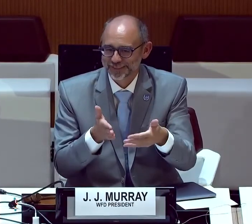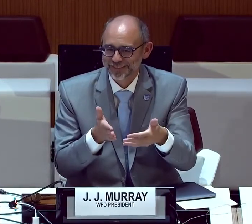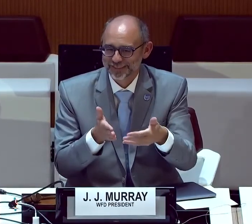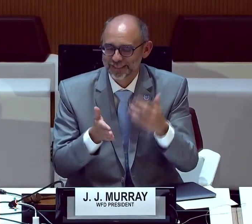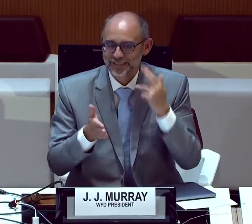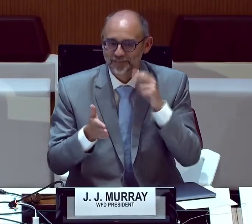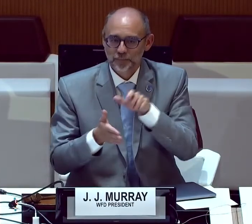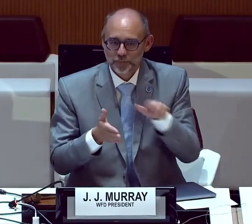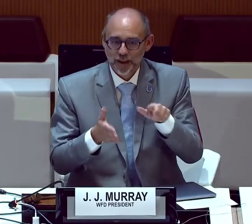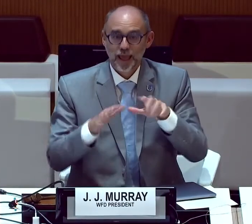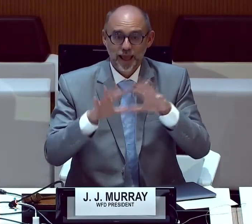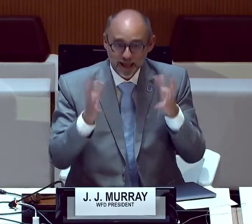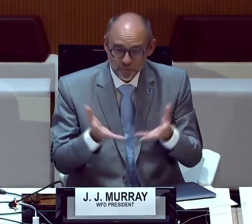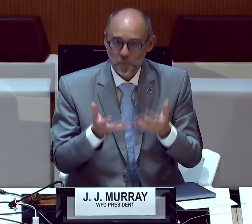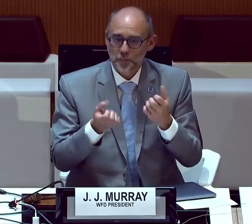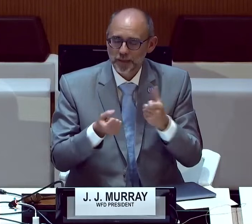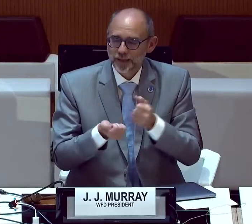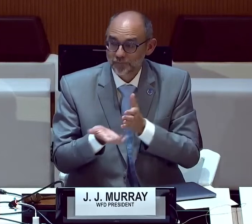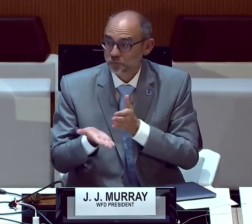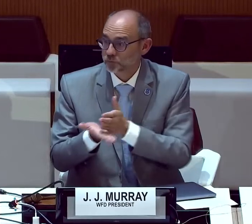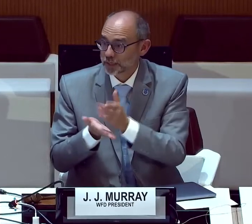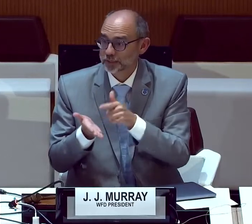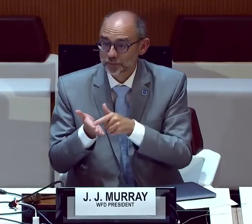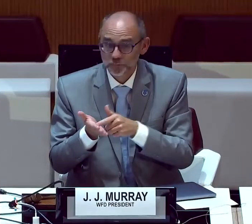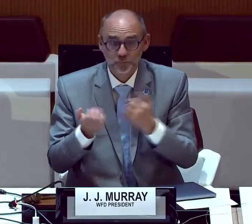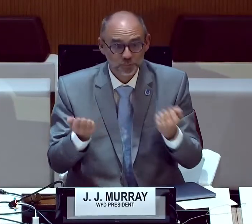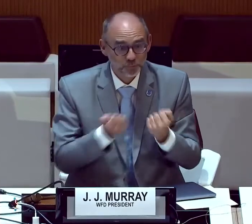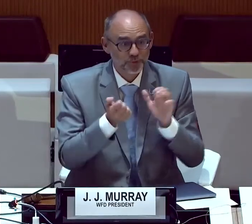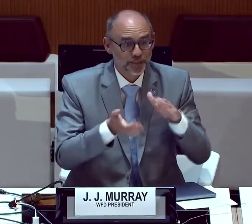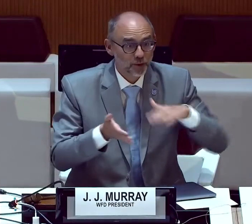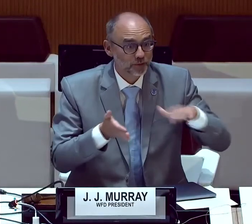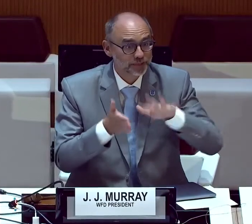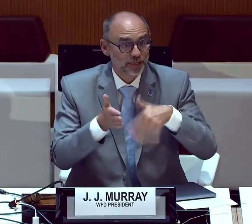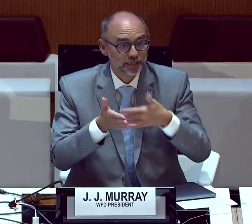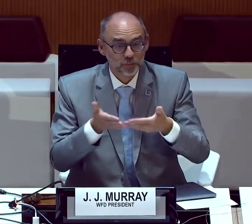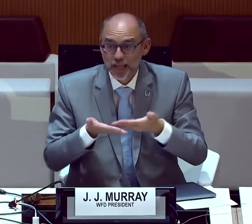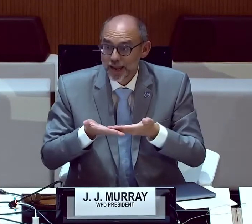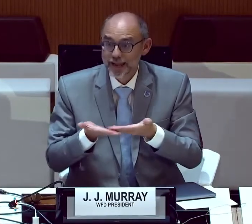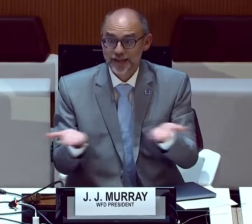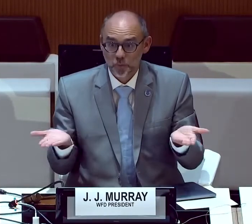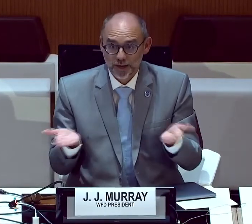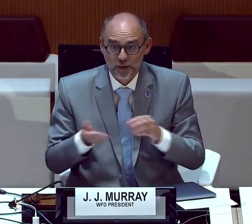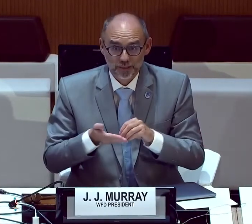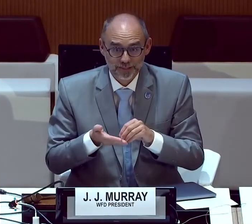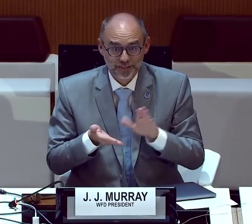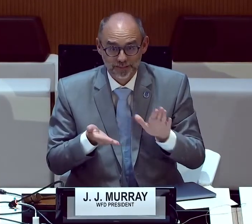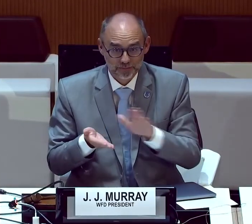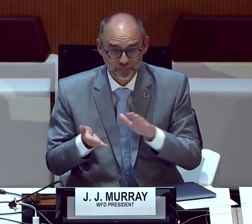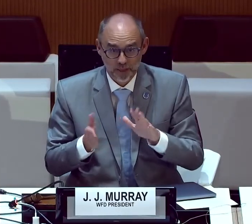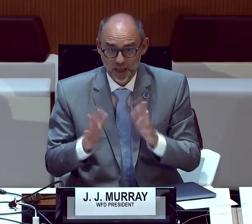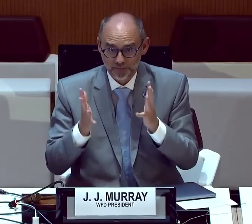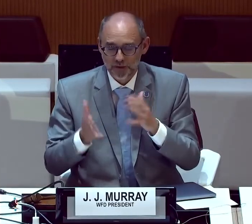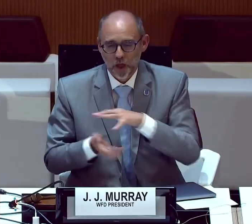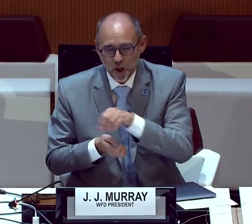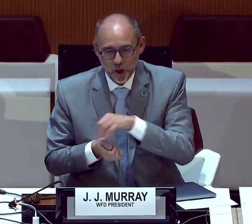to unite us through sign languages, because everyone around the world has to have the right to access their national